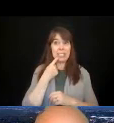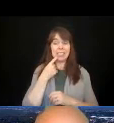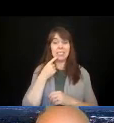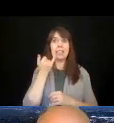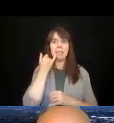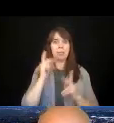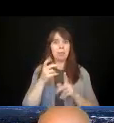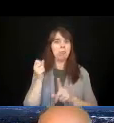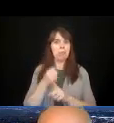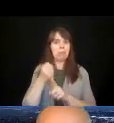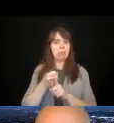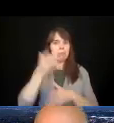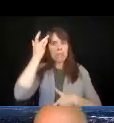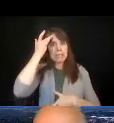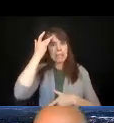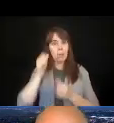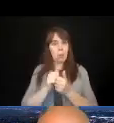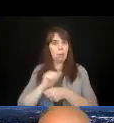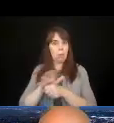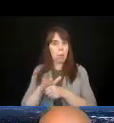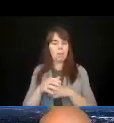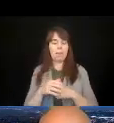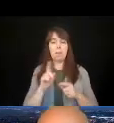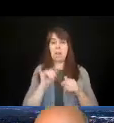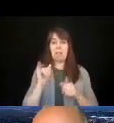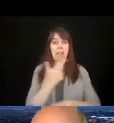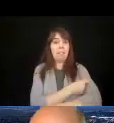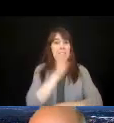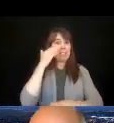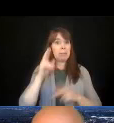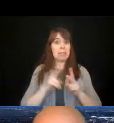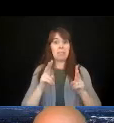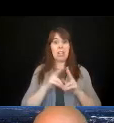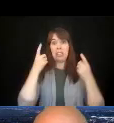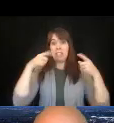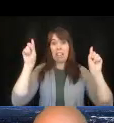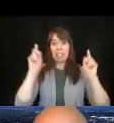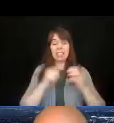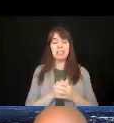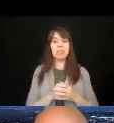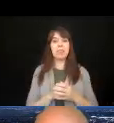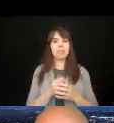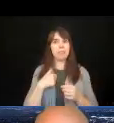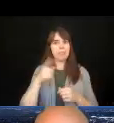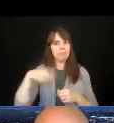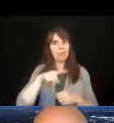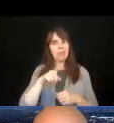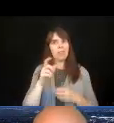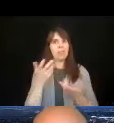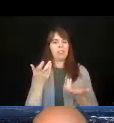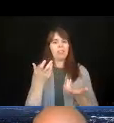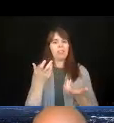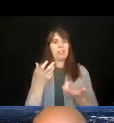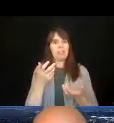safe vaccine that is very effective. And we all need to